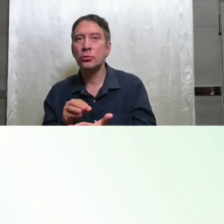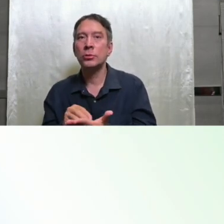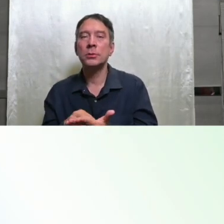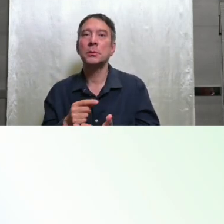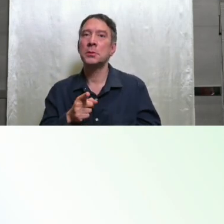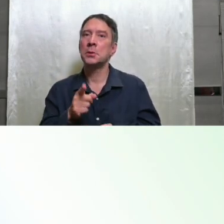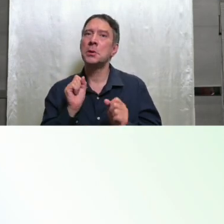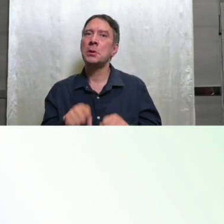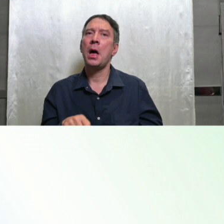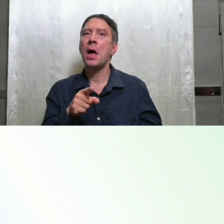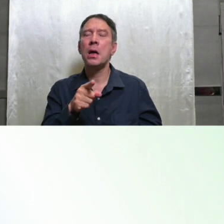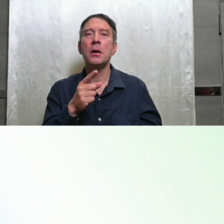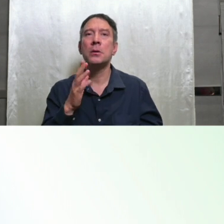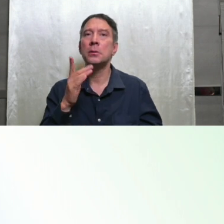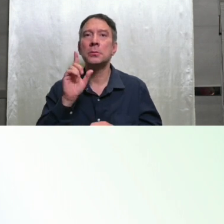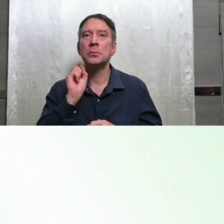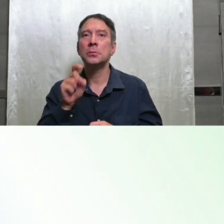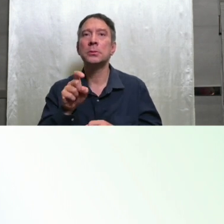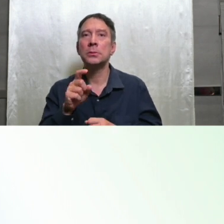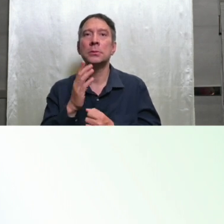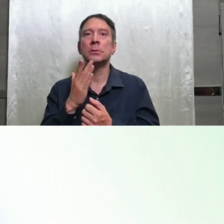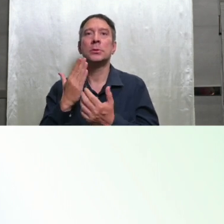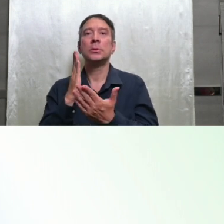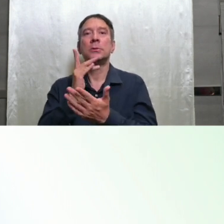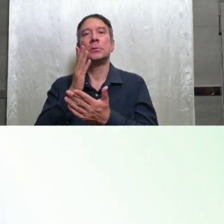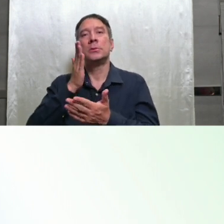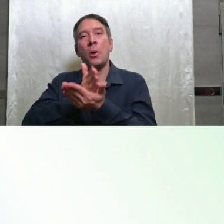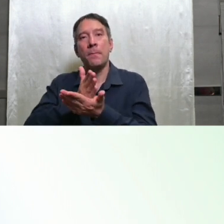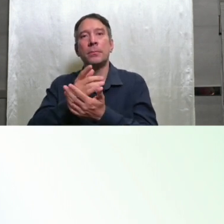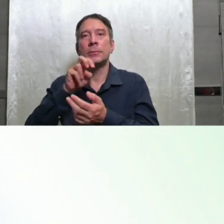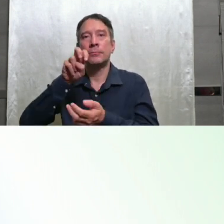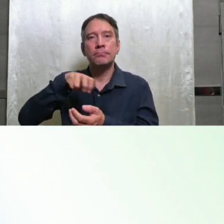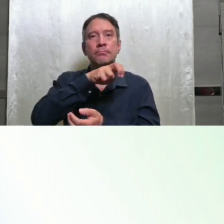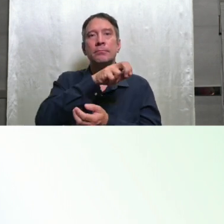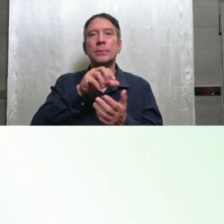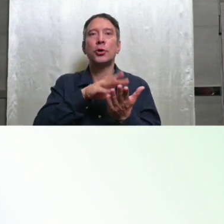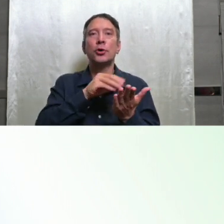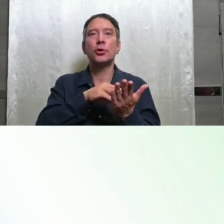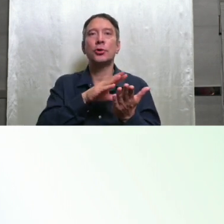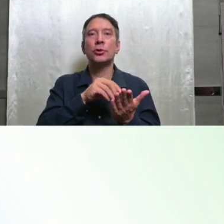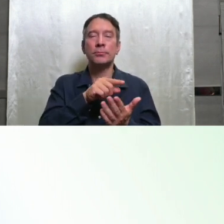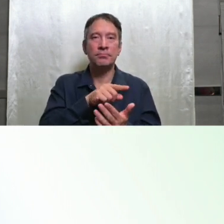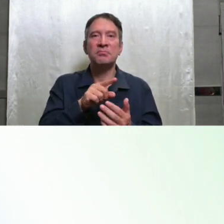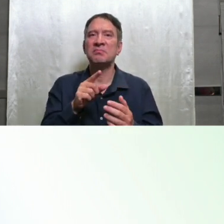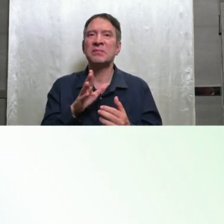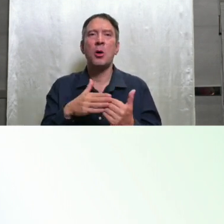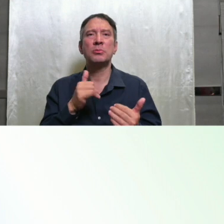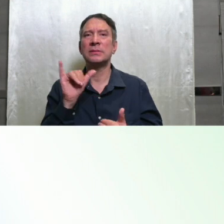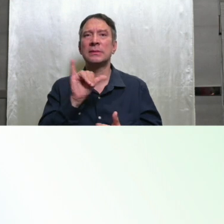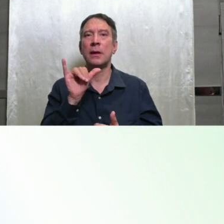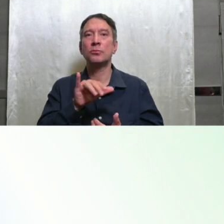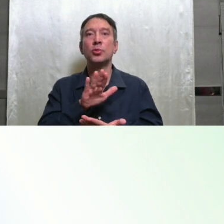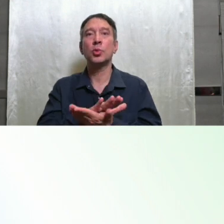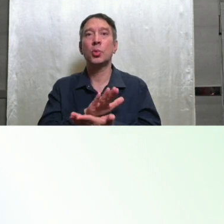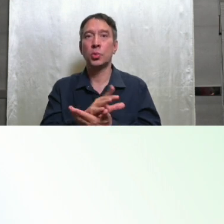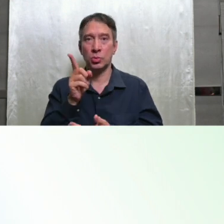achievement. In fact, MOOC has a staggering dropout rate of more than 60 to 70%. Right? So why are these tools not